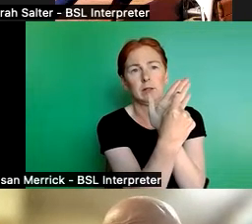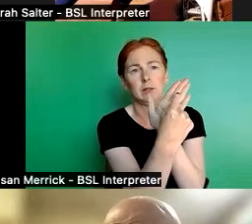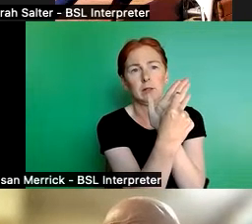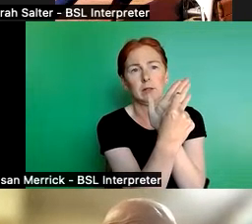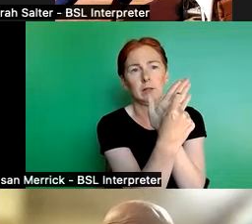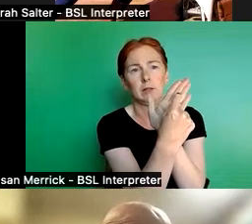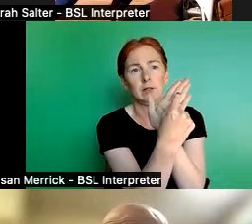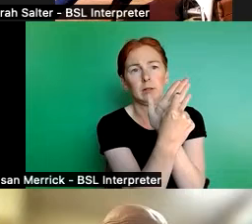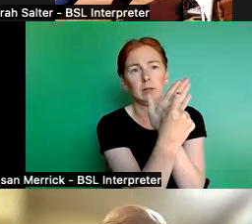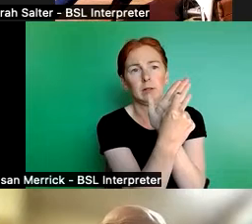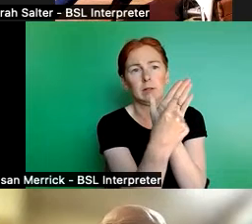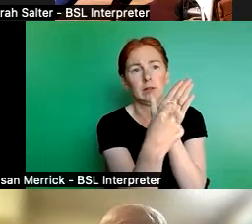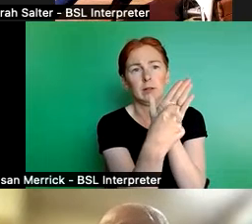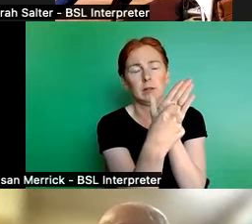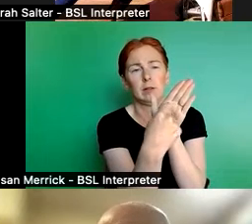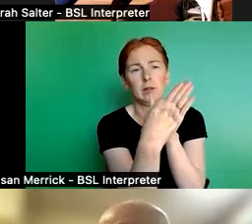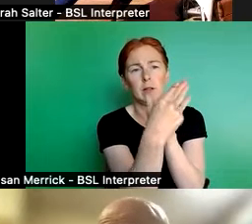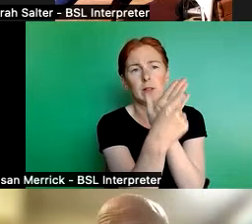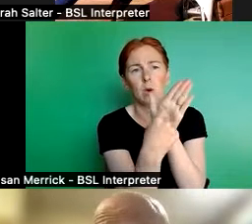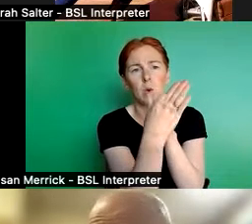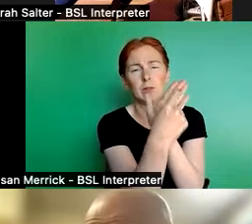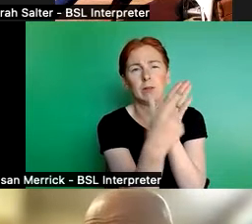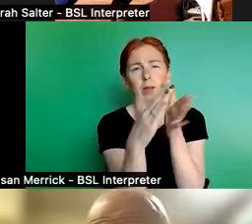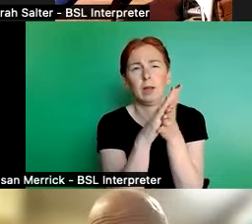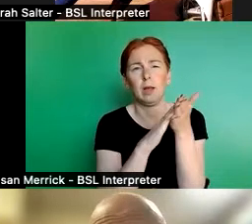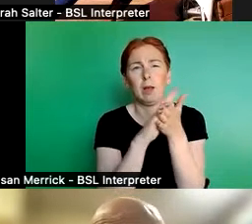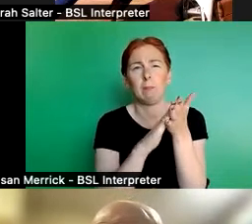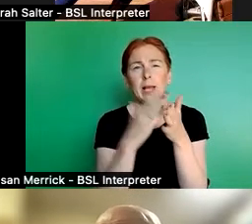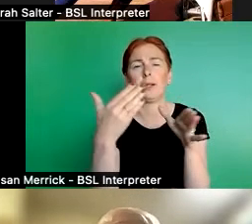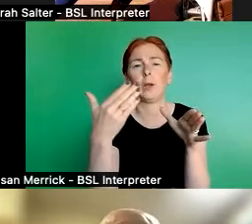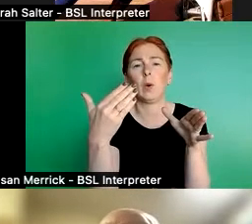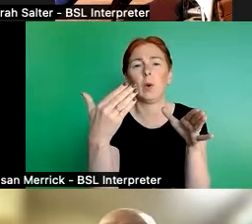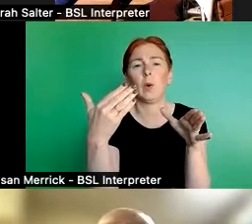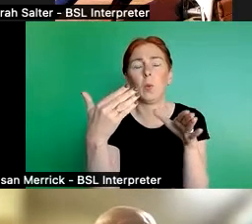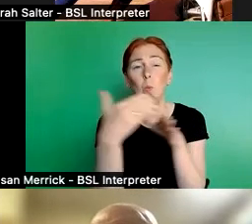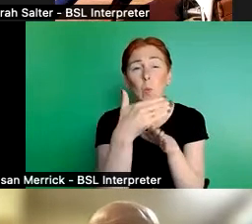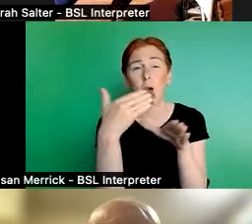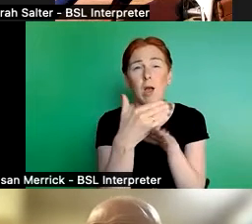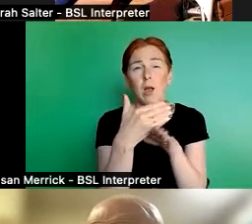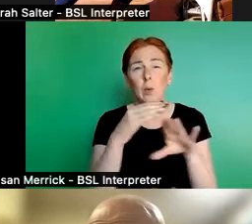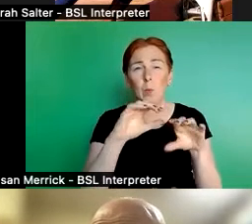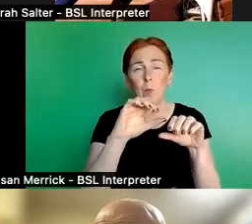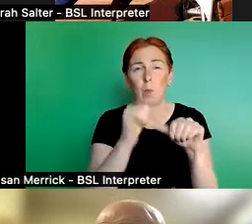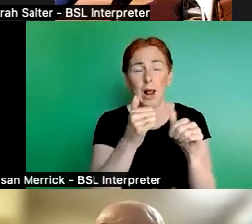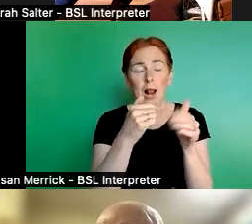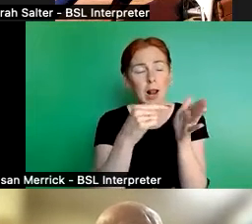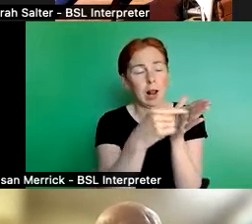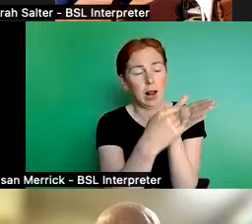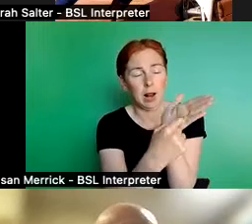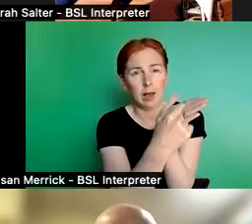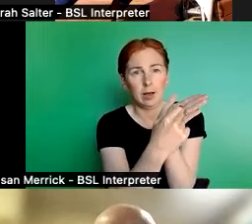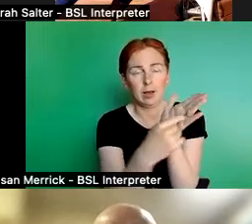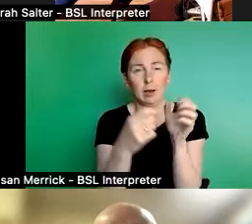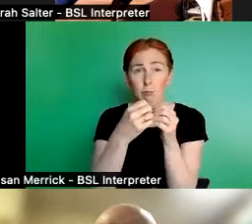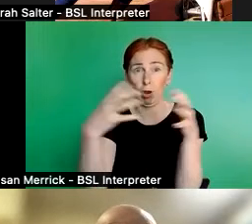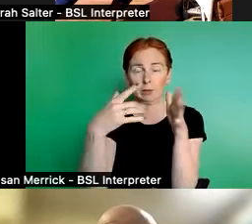sick cells that are fluorescing brightly because they're turning over so fast that they're making lots of waste products, and those waste products are